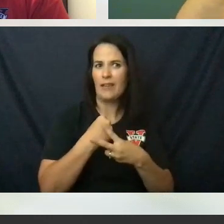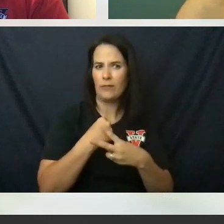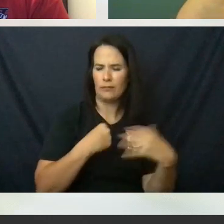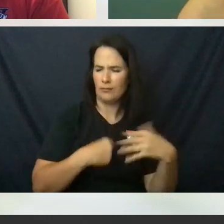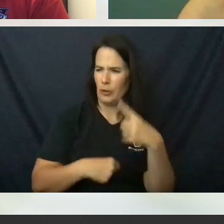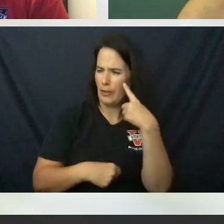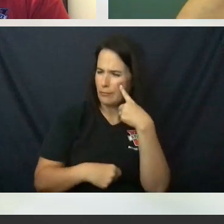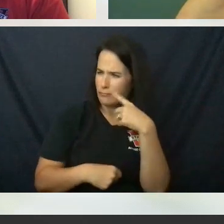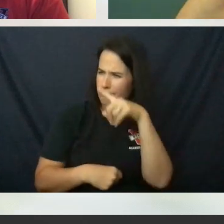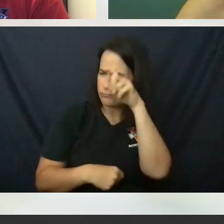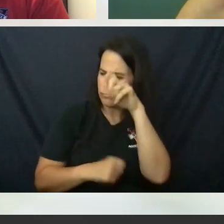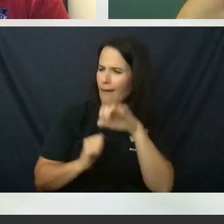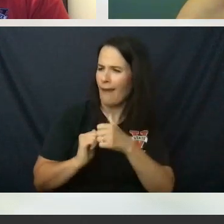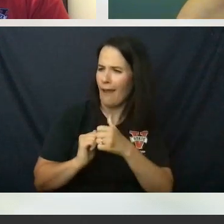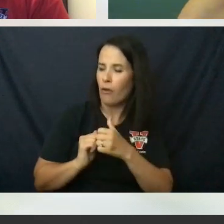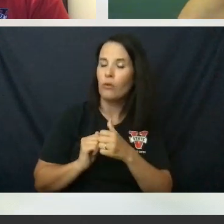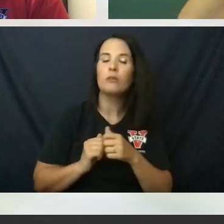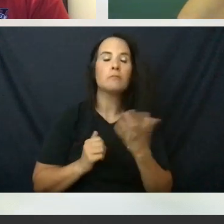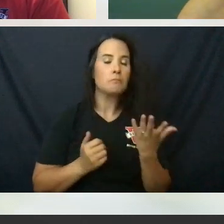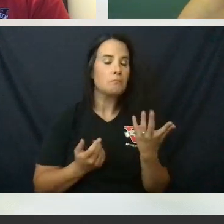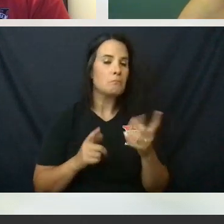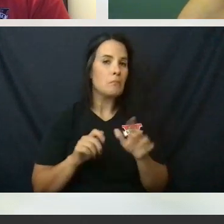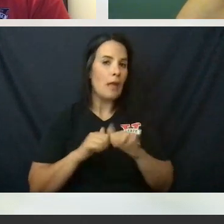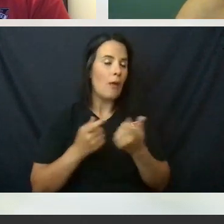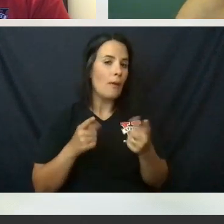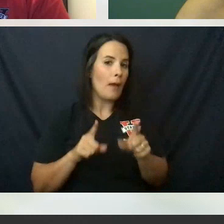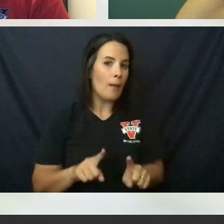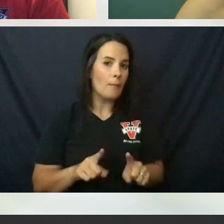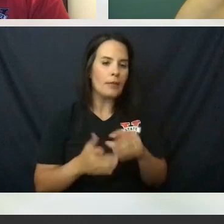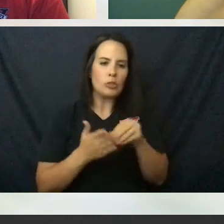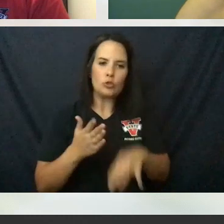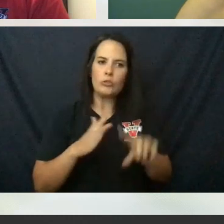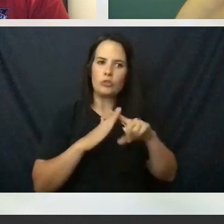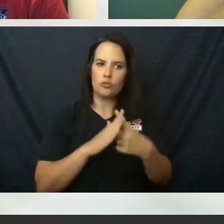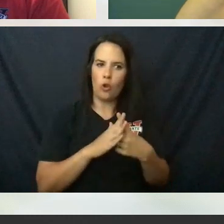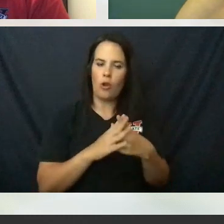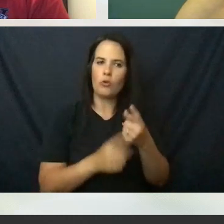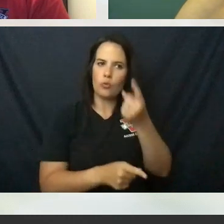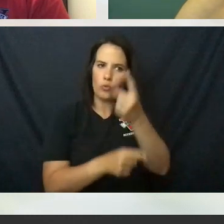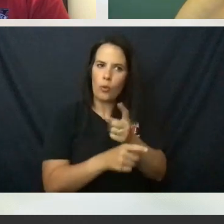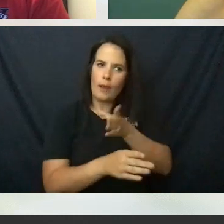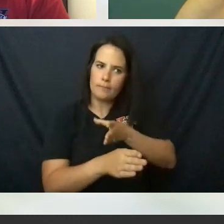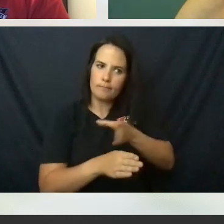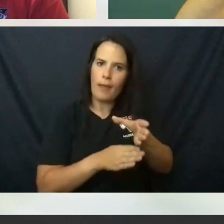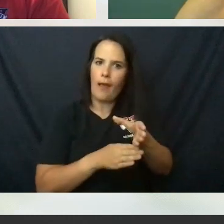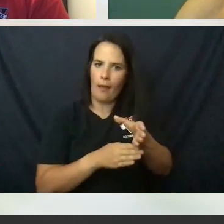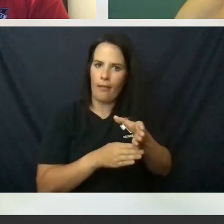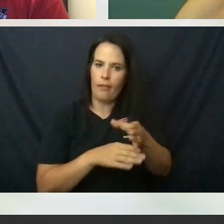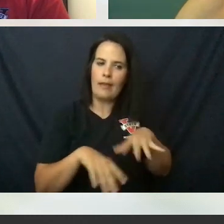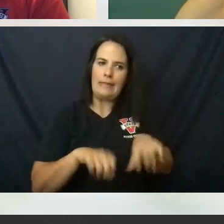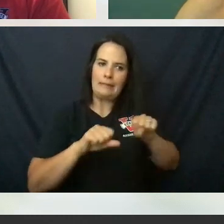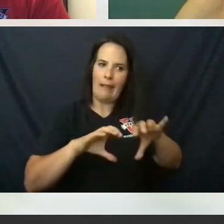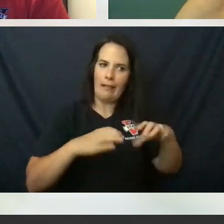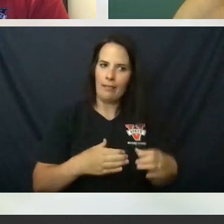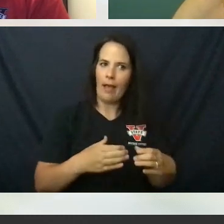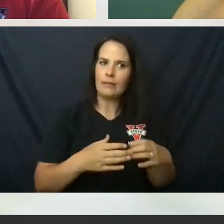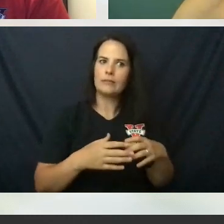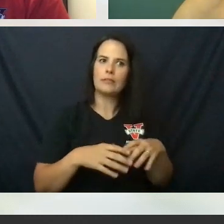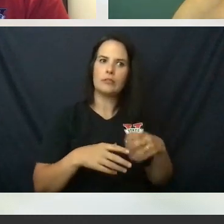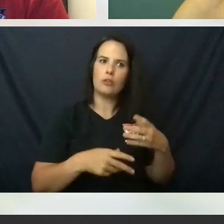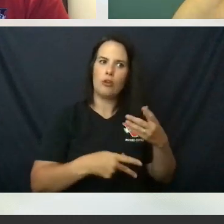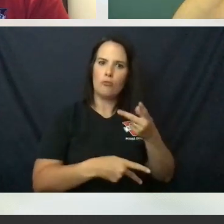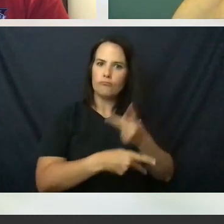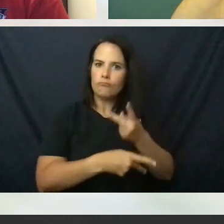that? Well, when we can get the student started out on the right foot, they won't take classes that they